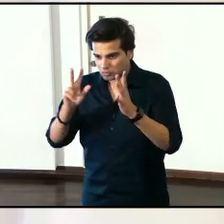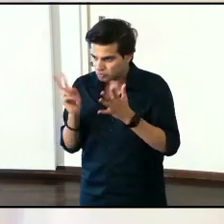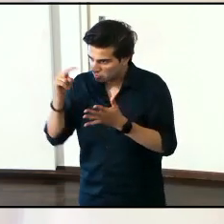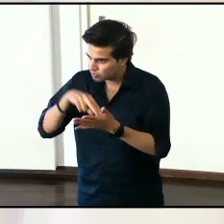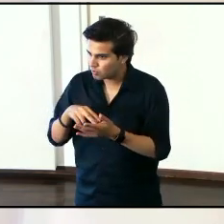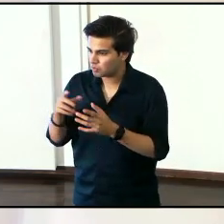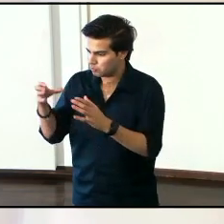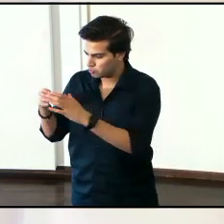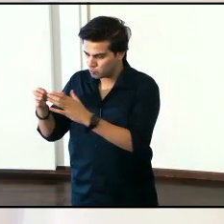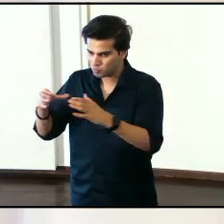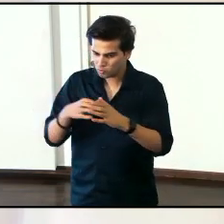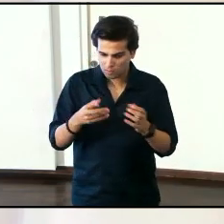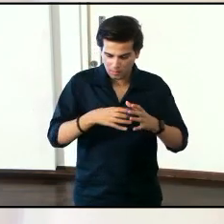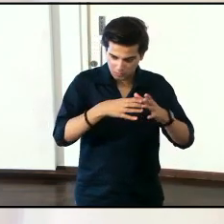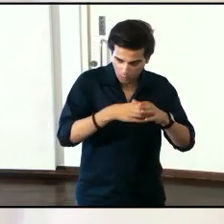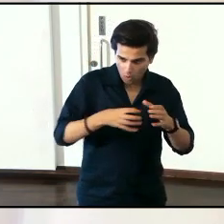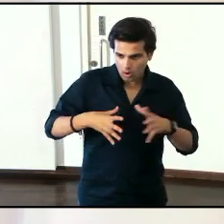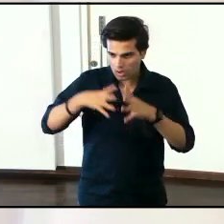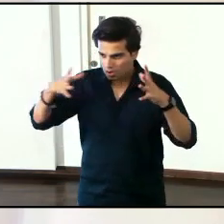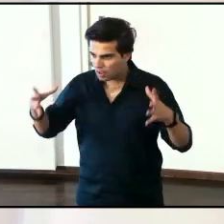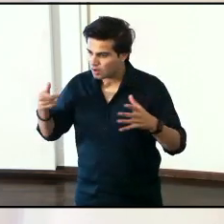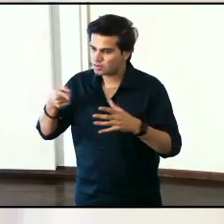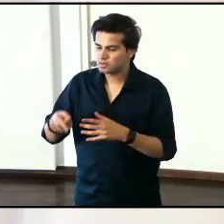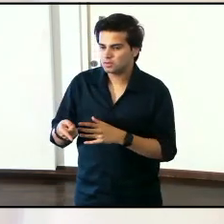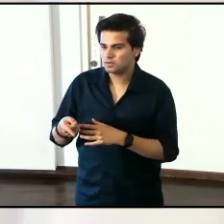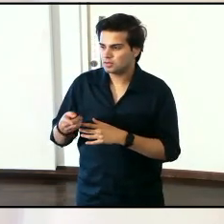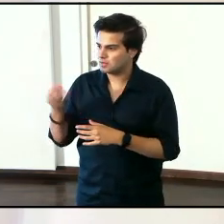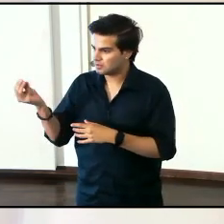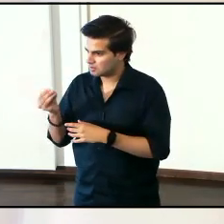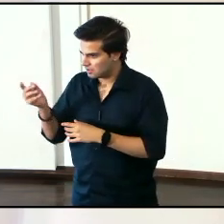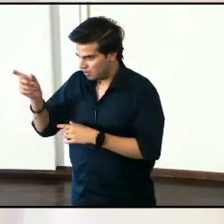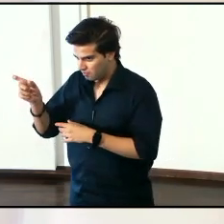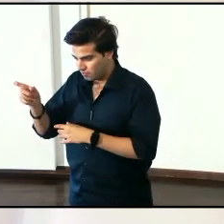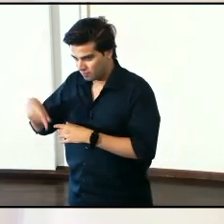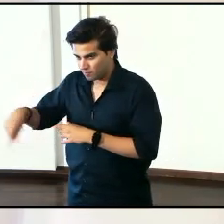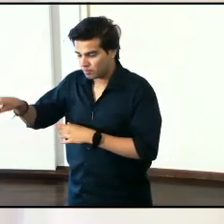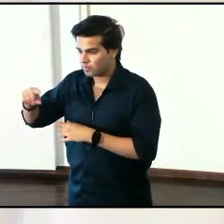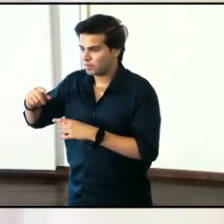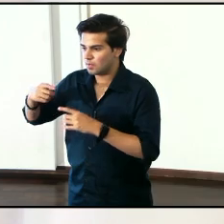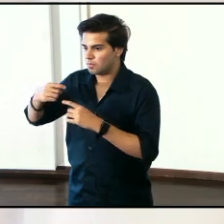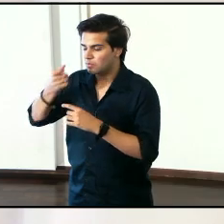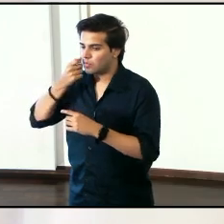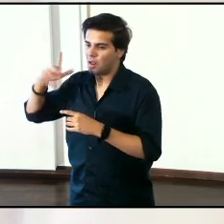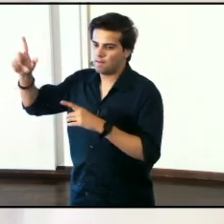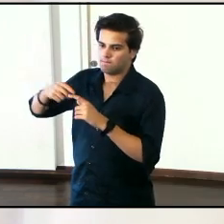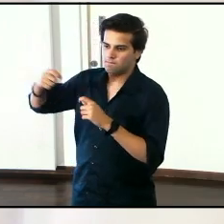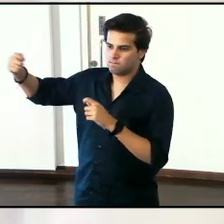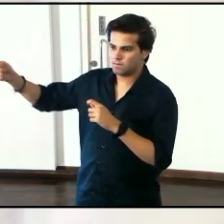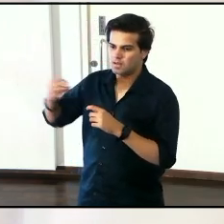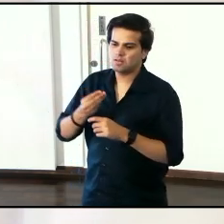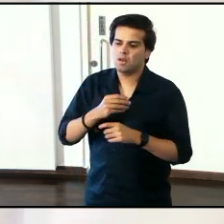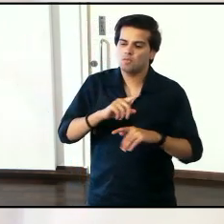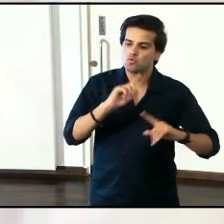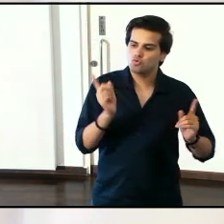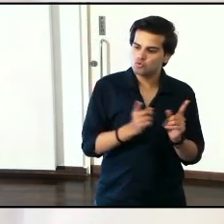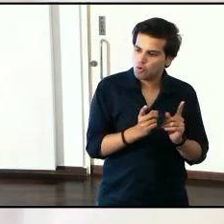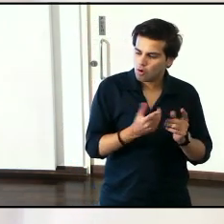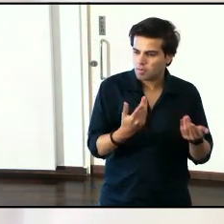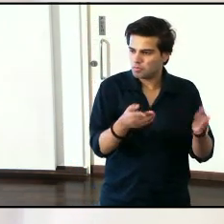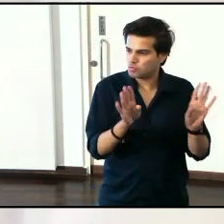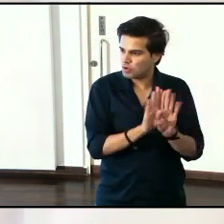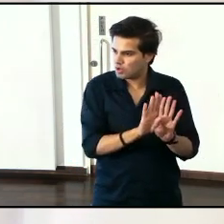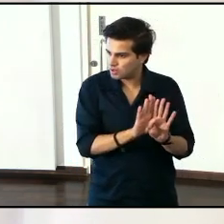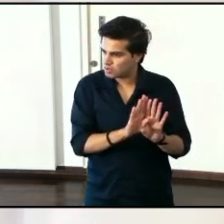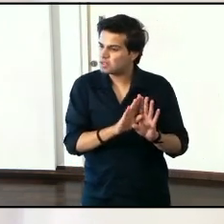of groups, small and large, some which have had a longer lifespan, others which might have closed down. There